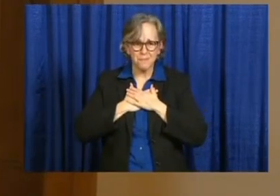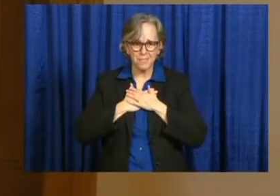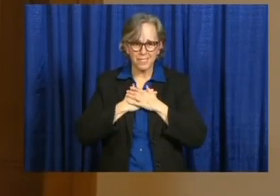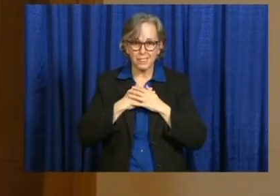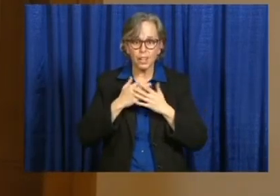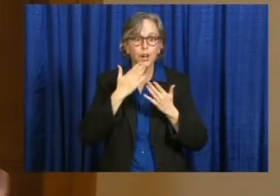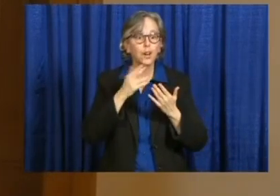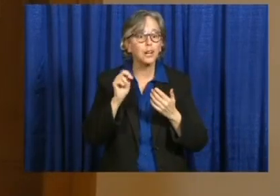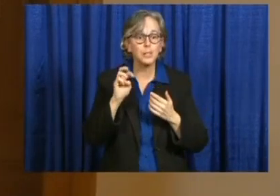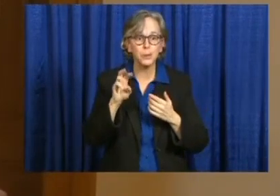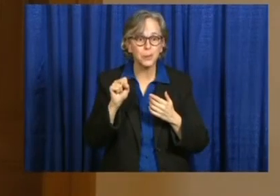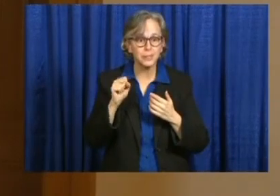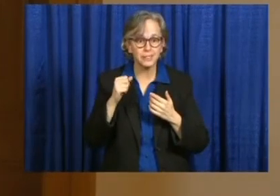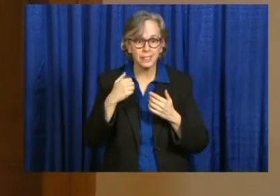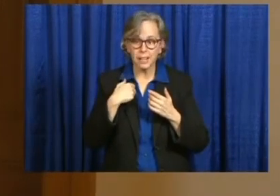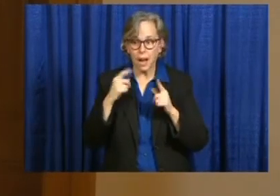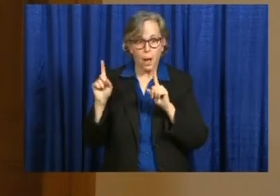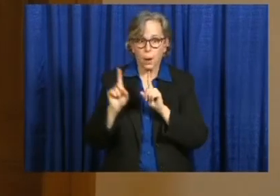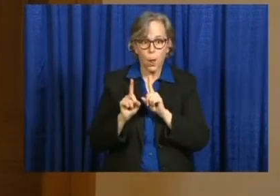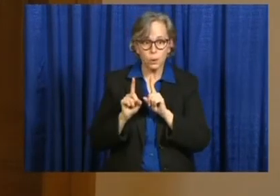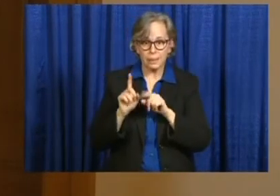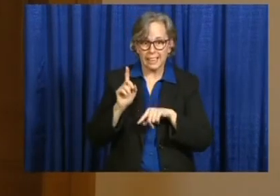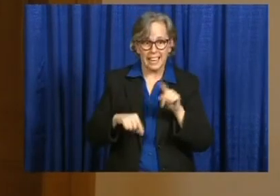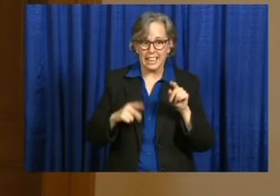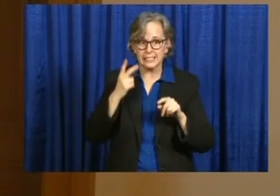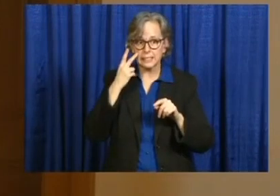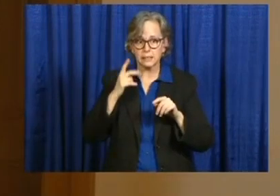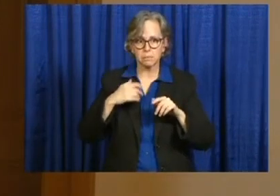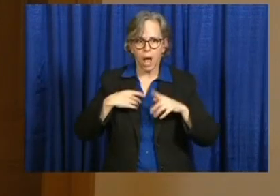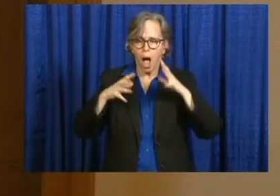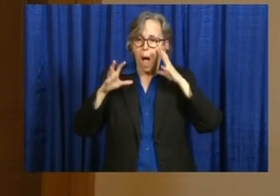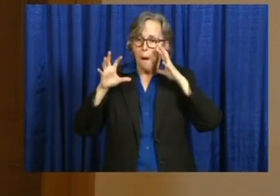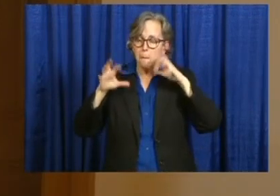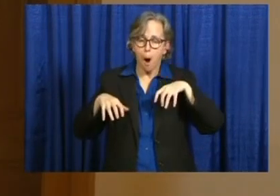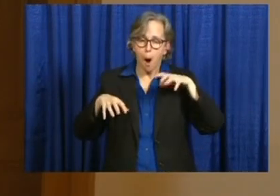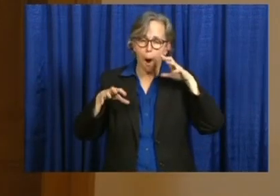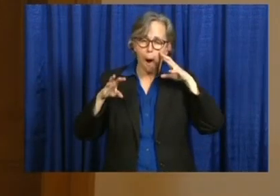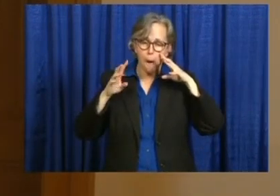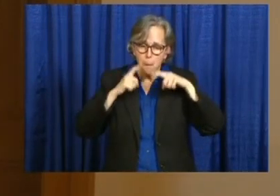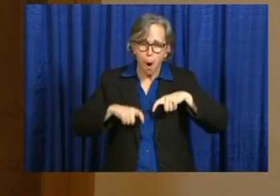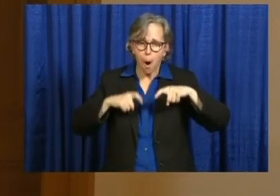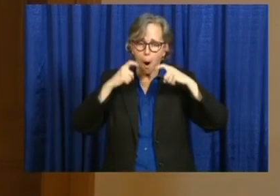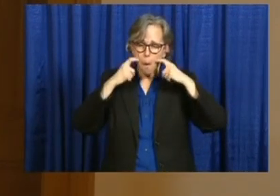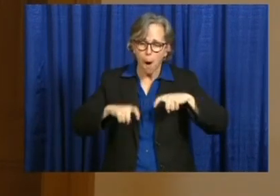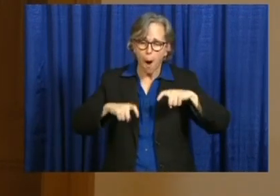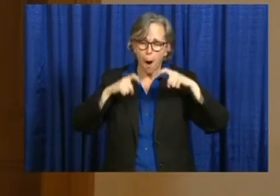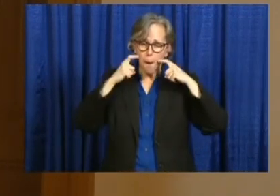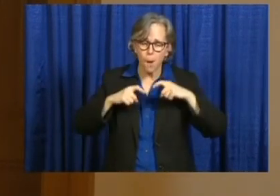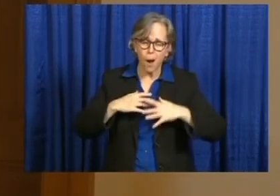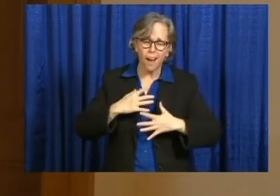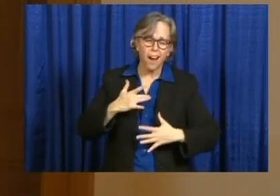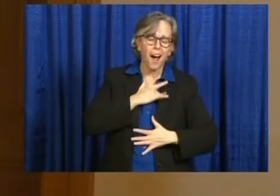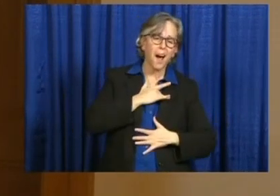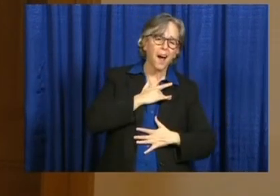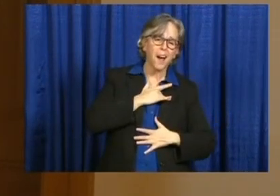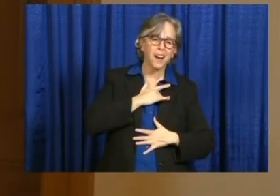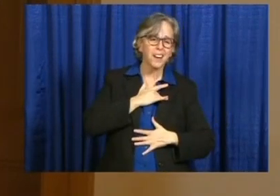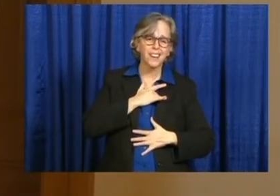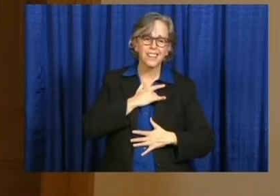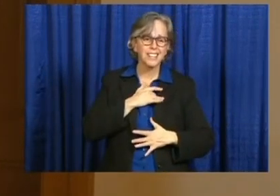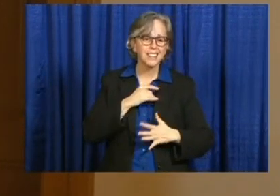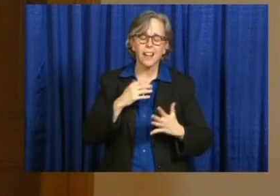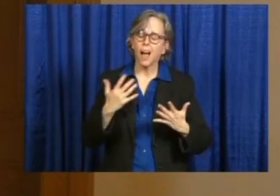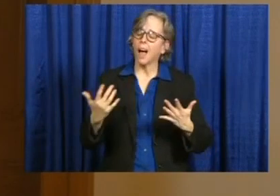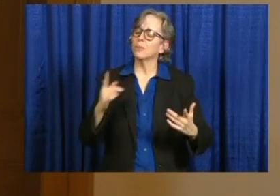one time is I was bawling, so got to miss that. And I was very moved by the video